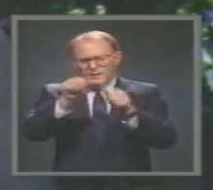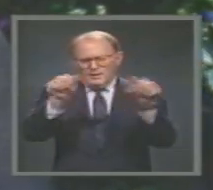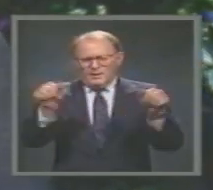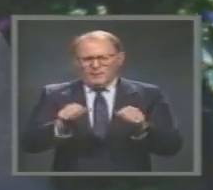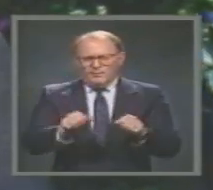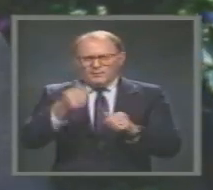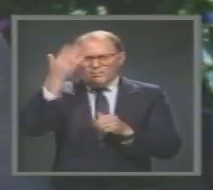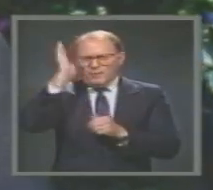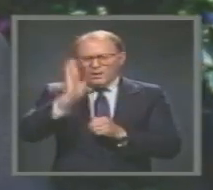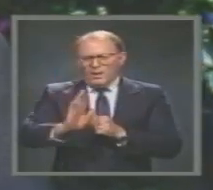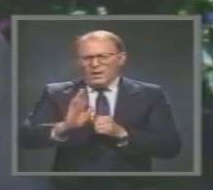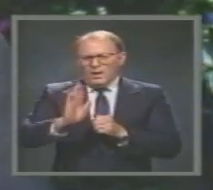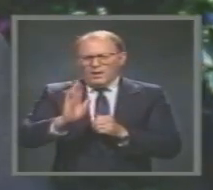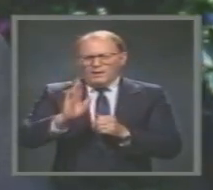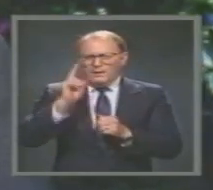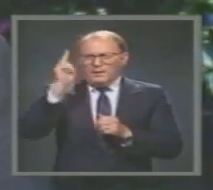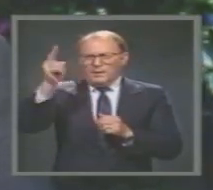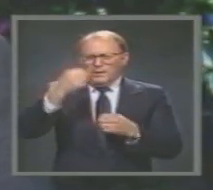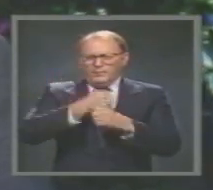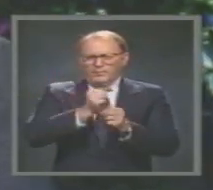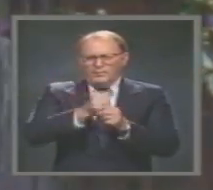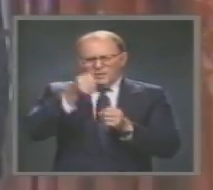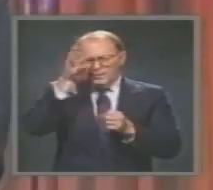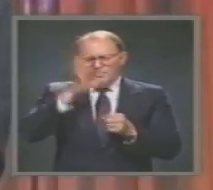of God made he man."